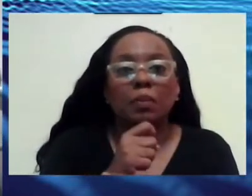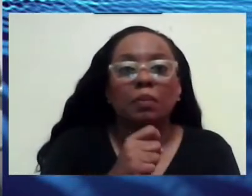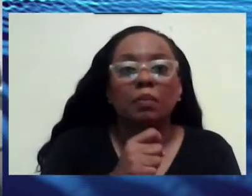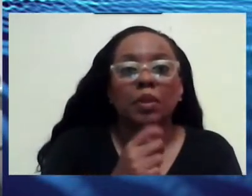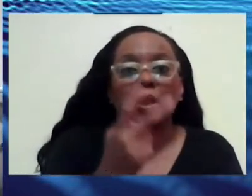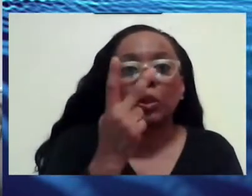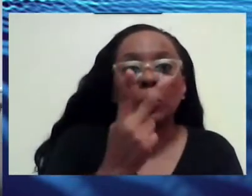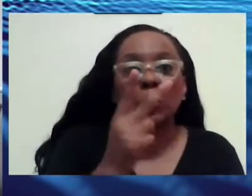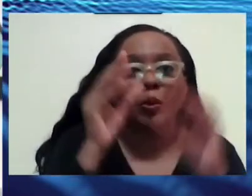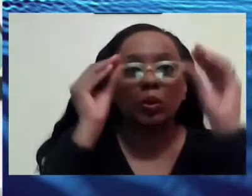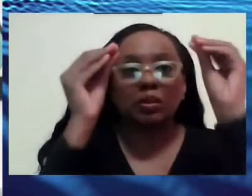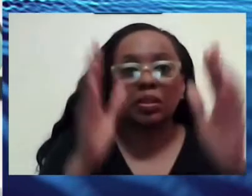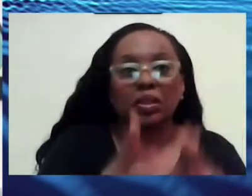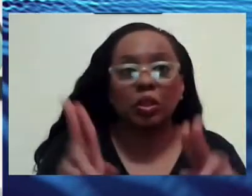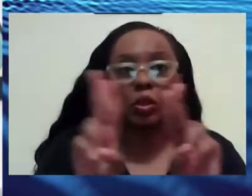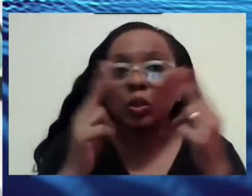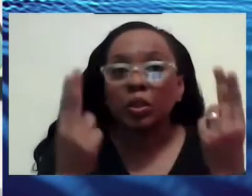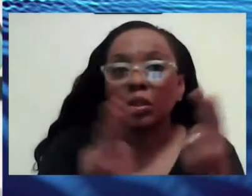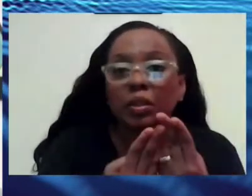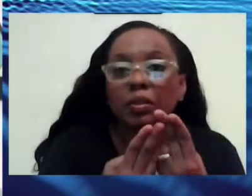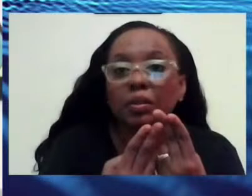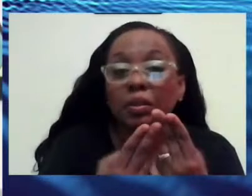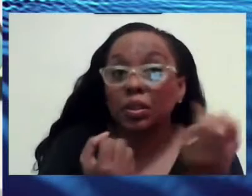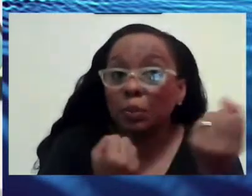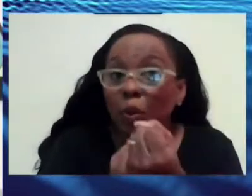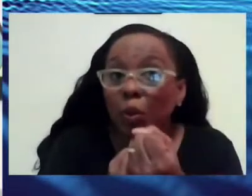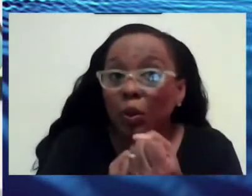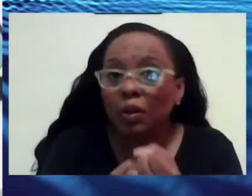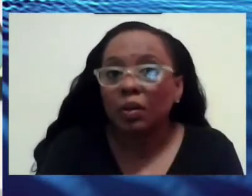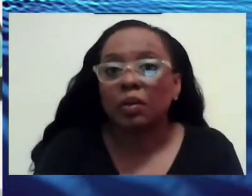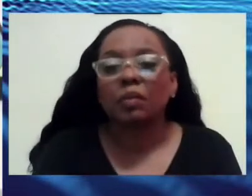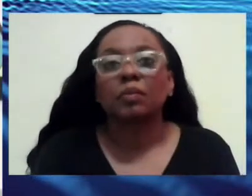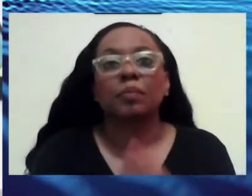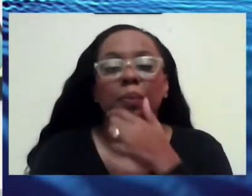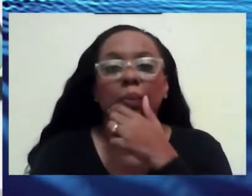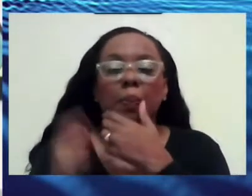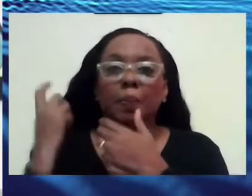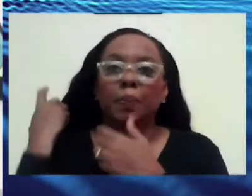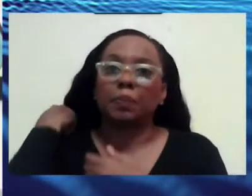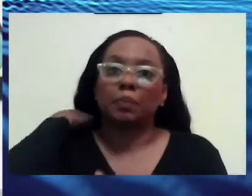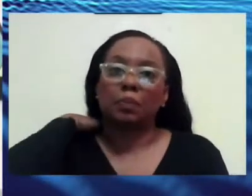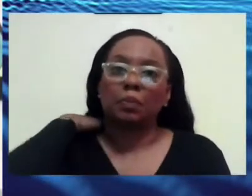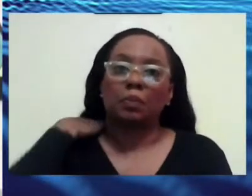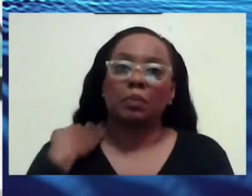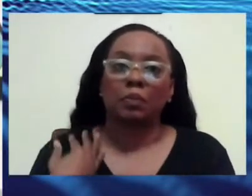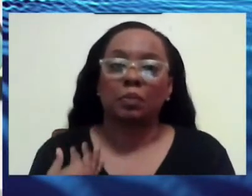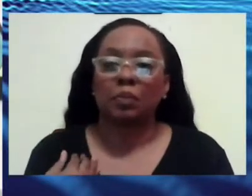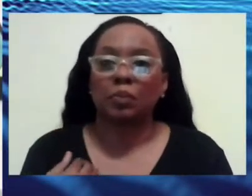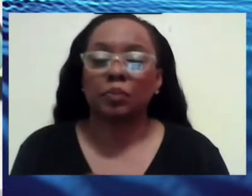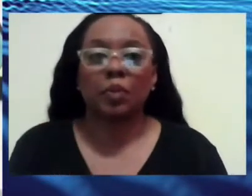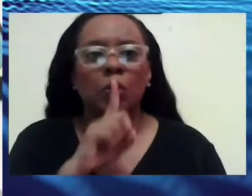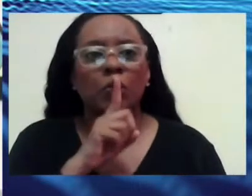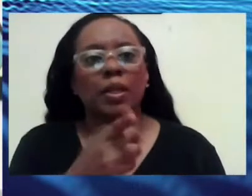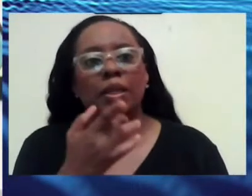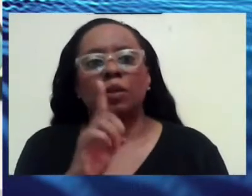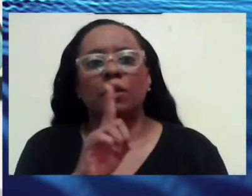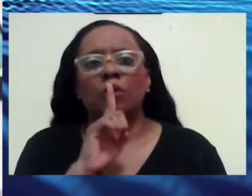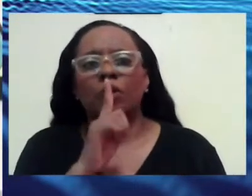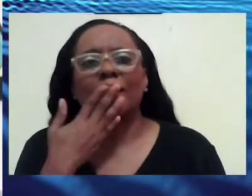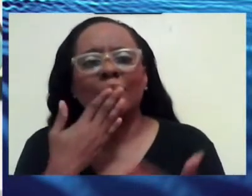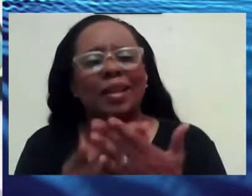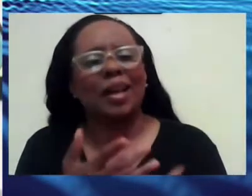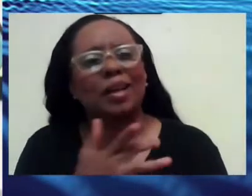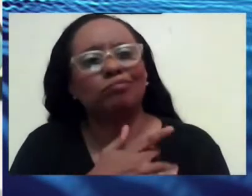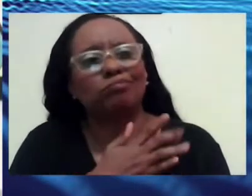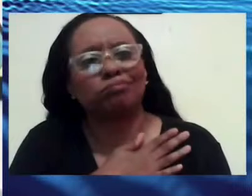today? It was quite heartwarming to hear the response from all of them. And I